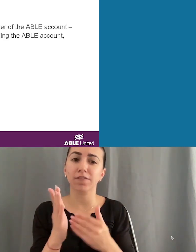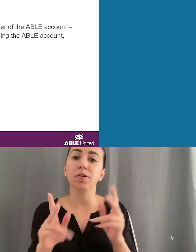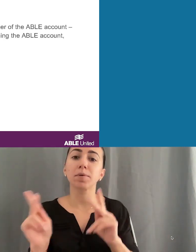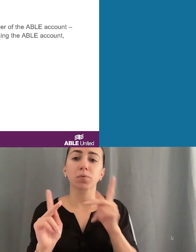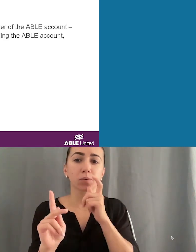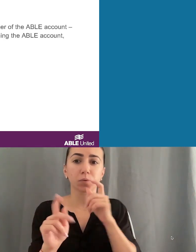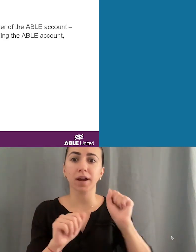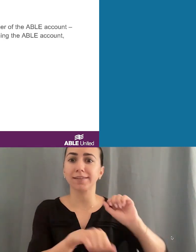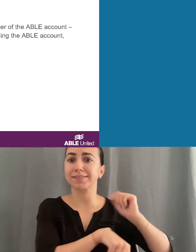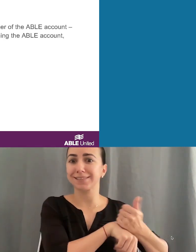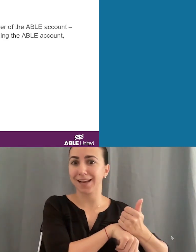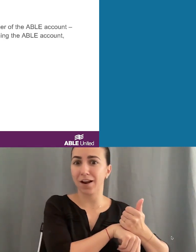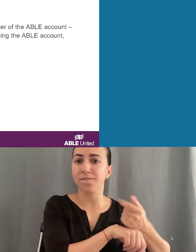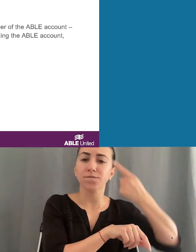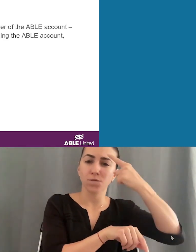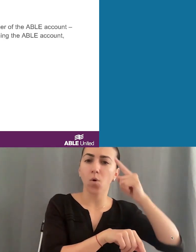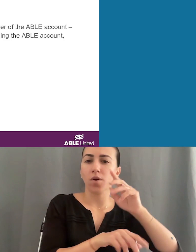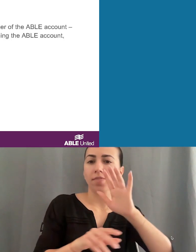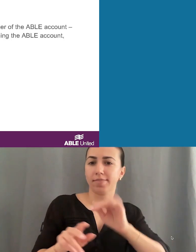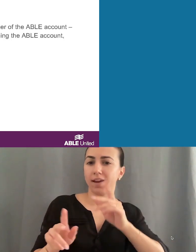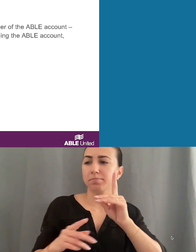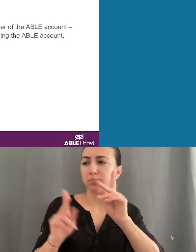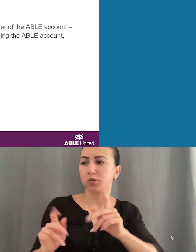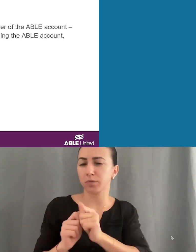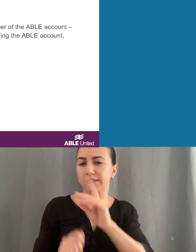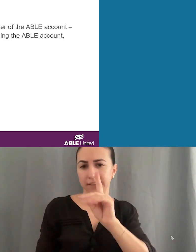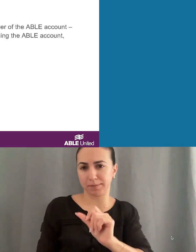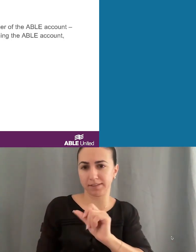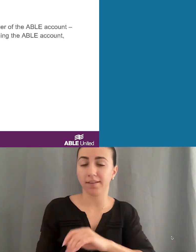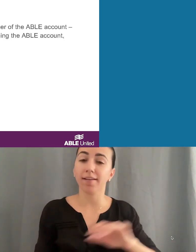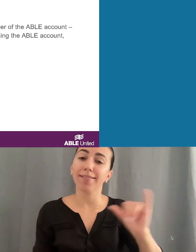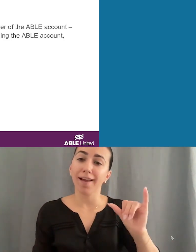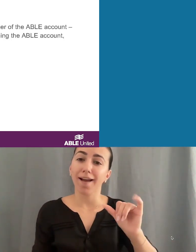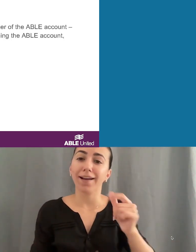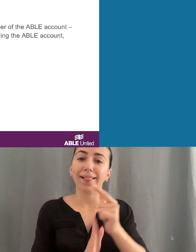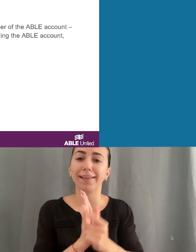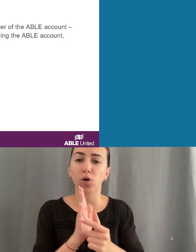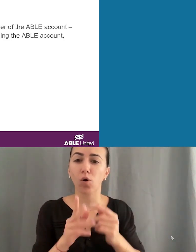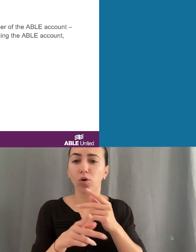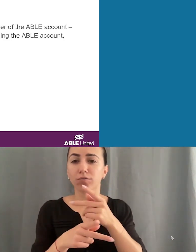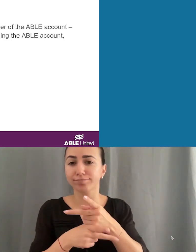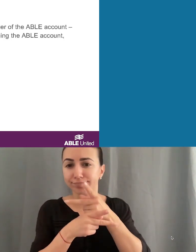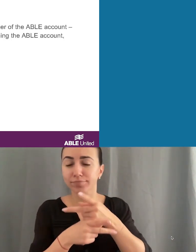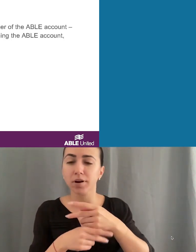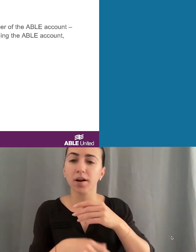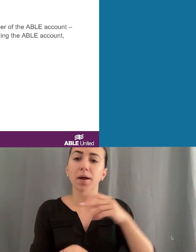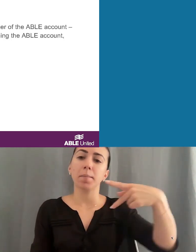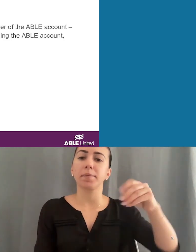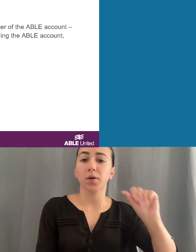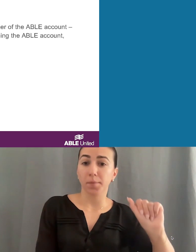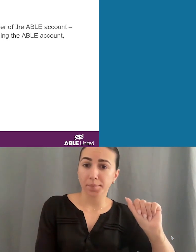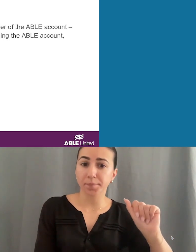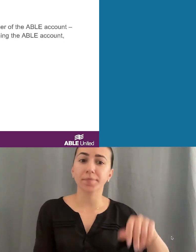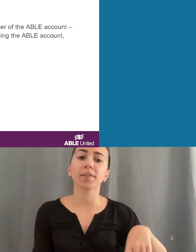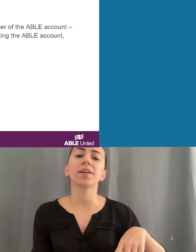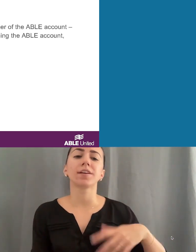who could set up these accounts on behalf of that individual. And this includes somebody like a legal guardian, power of attorney, but it's much broader